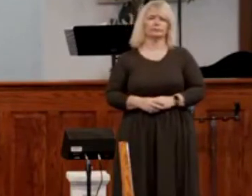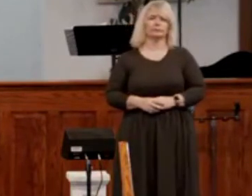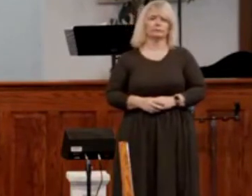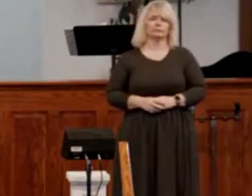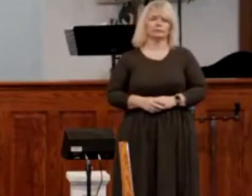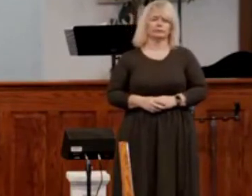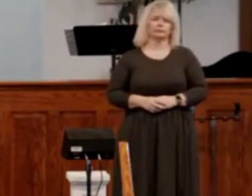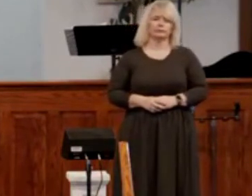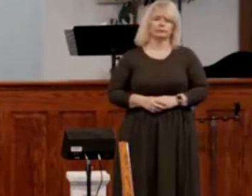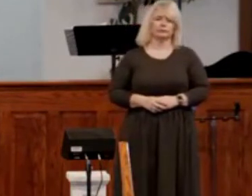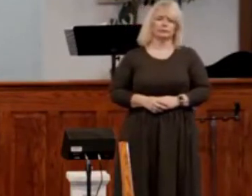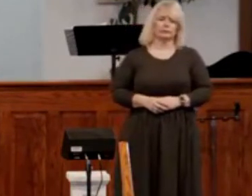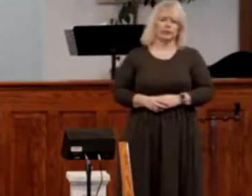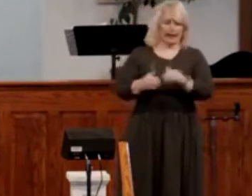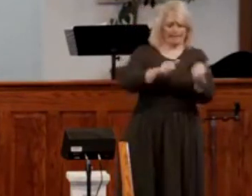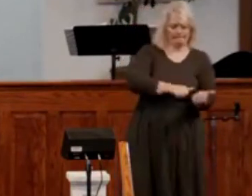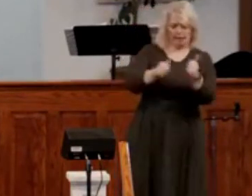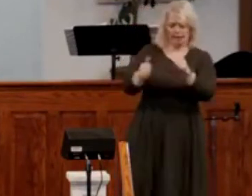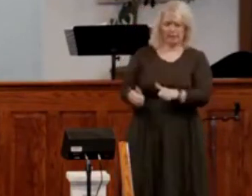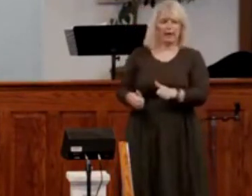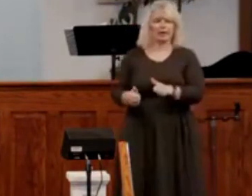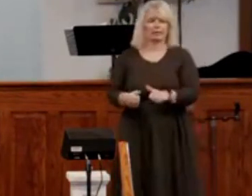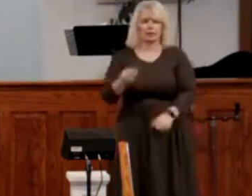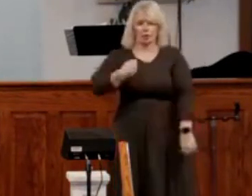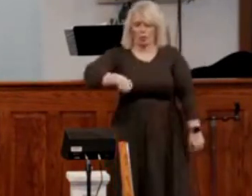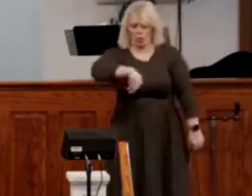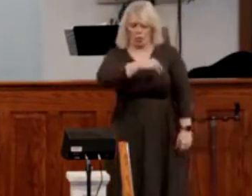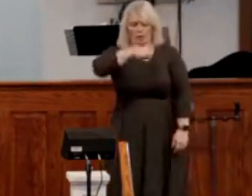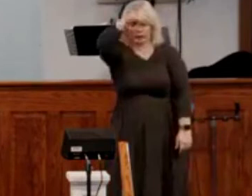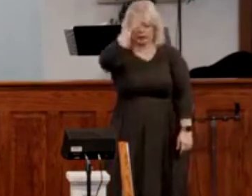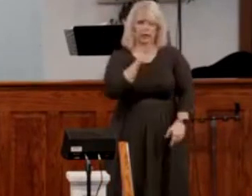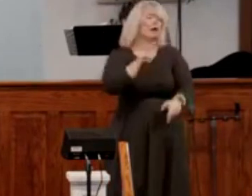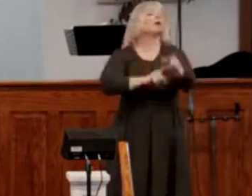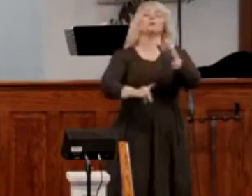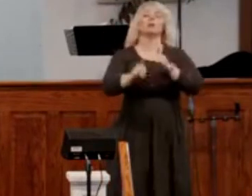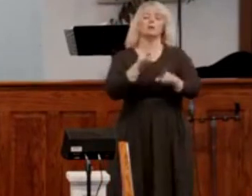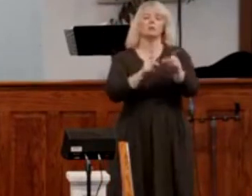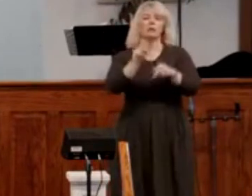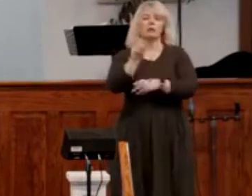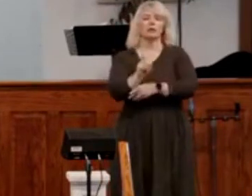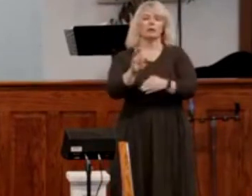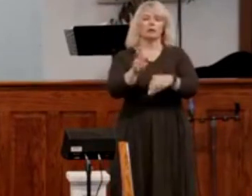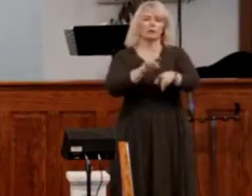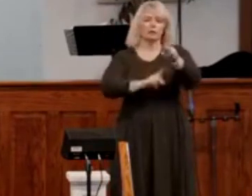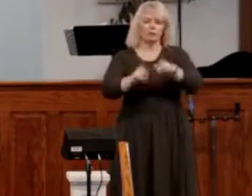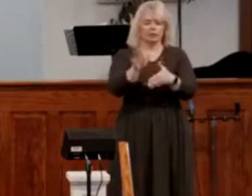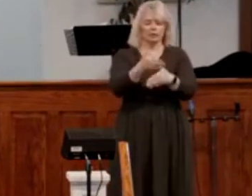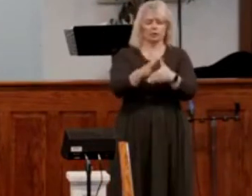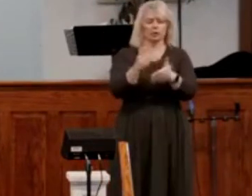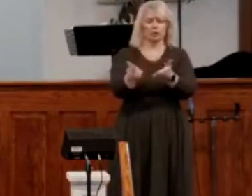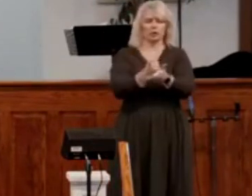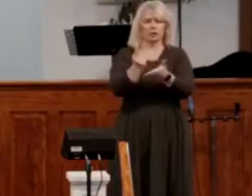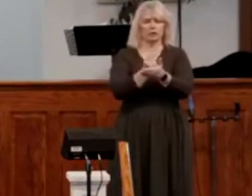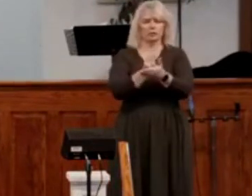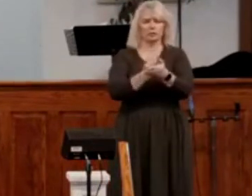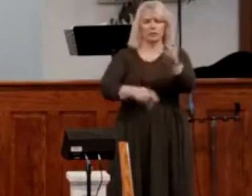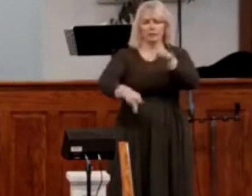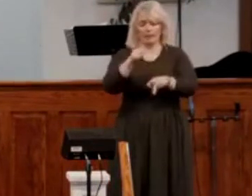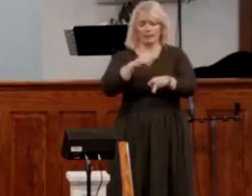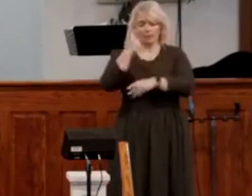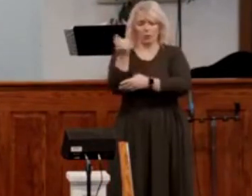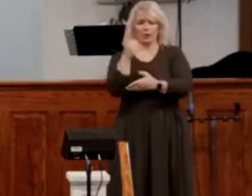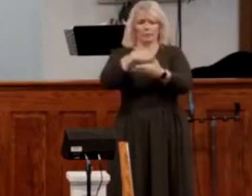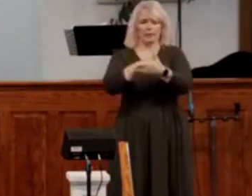So he says, baptize them. We as God's people need to be people who are sharing the gospel so that people get into the kingdom.